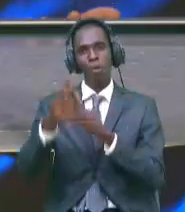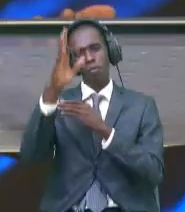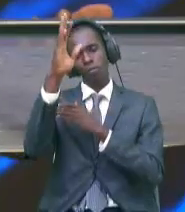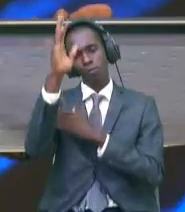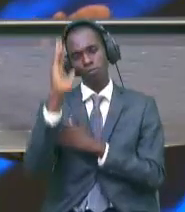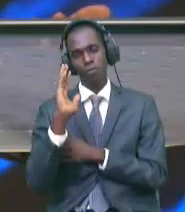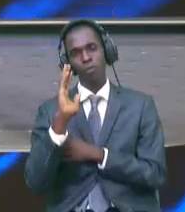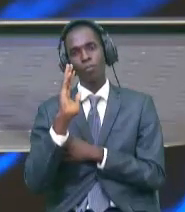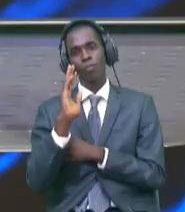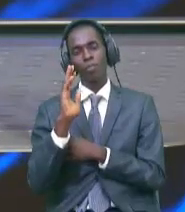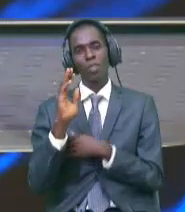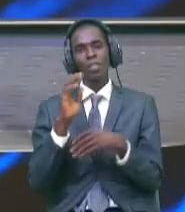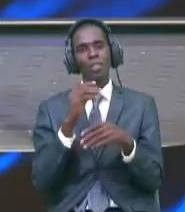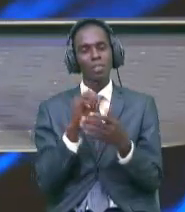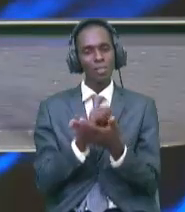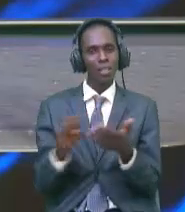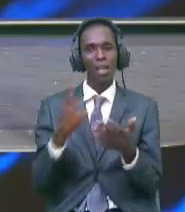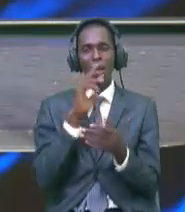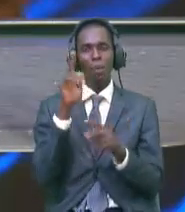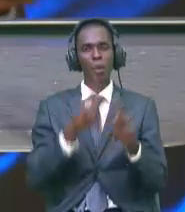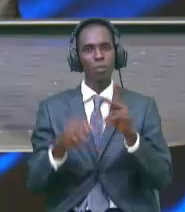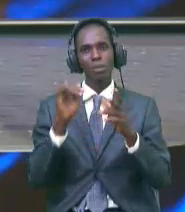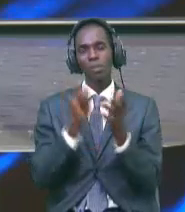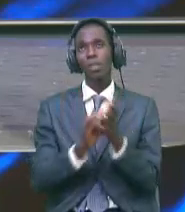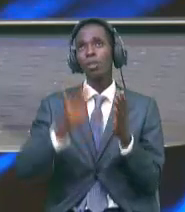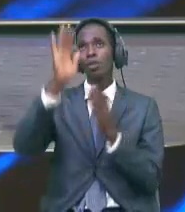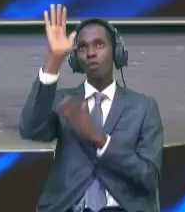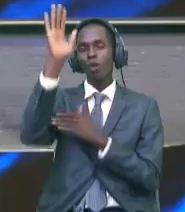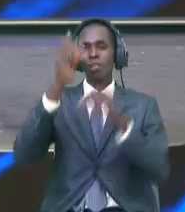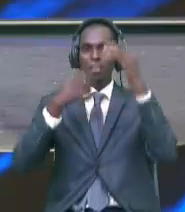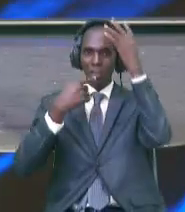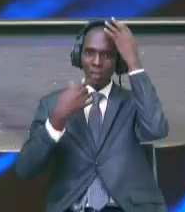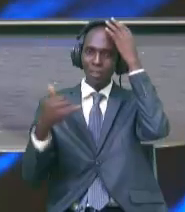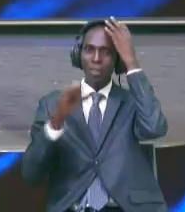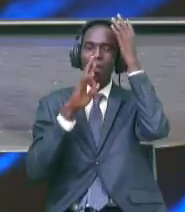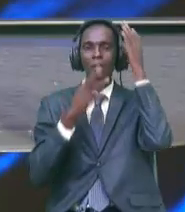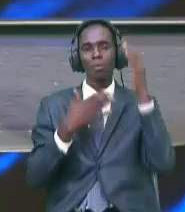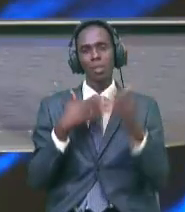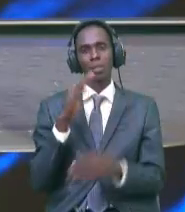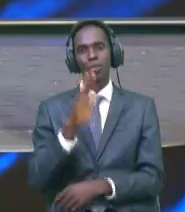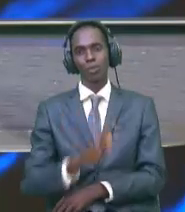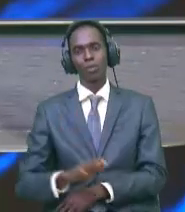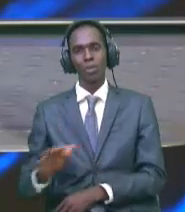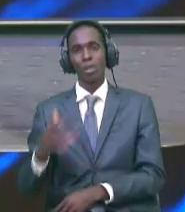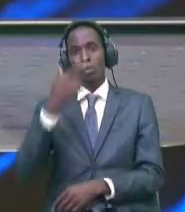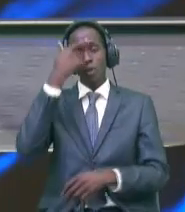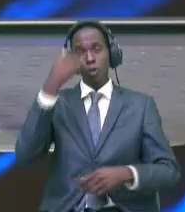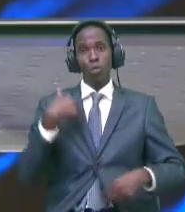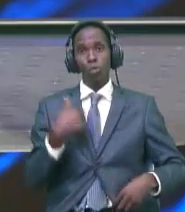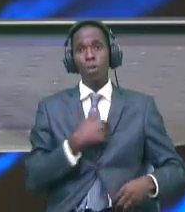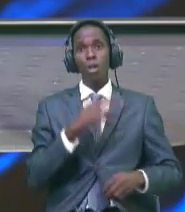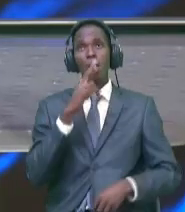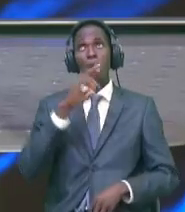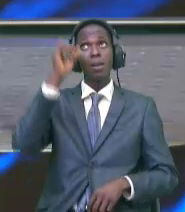the people that God claims they are my children. And because we're his children,